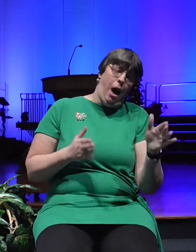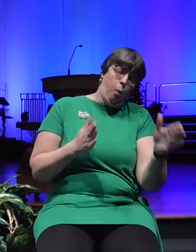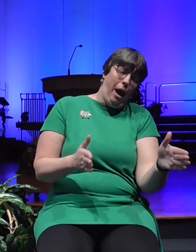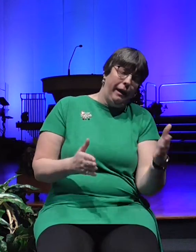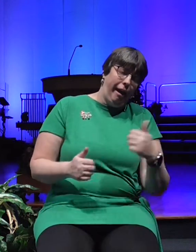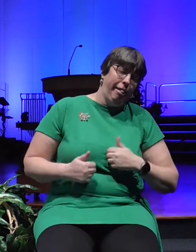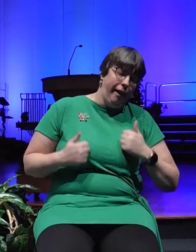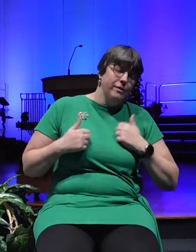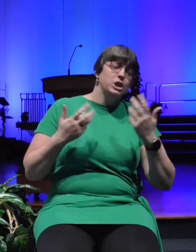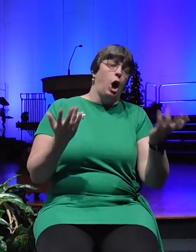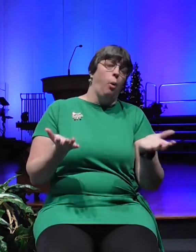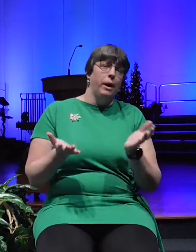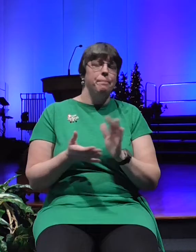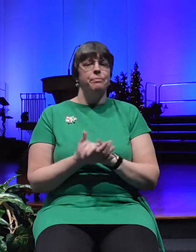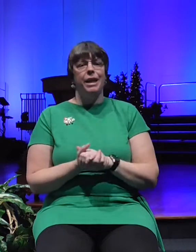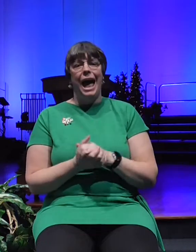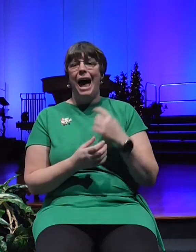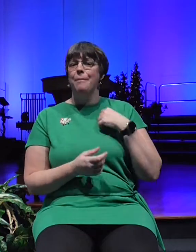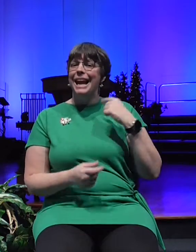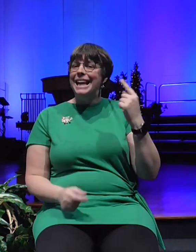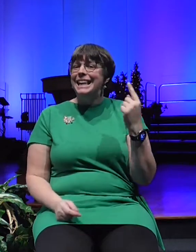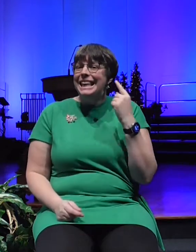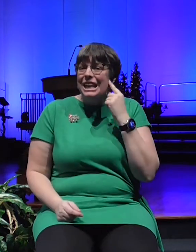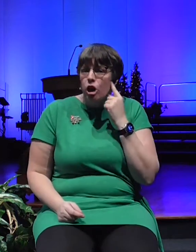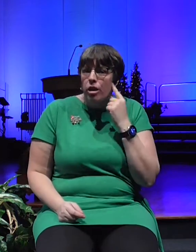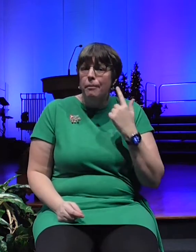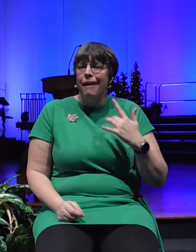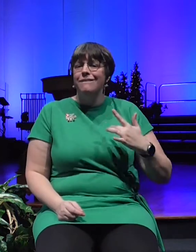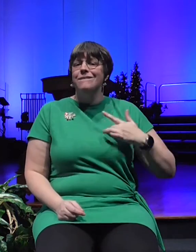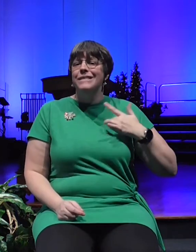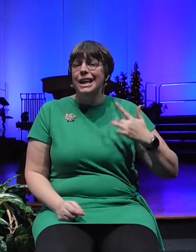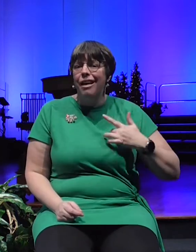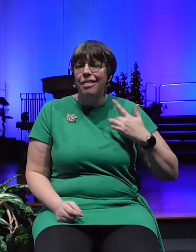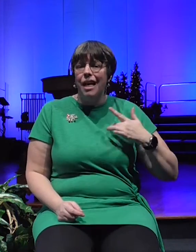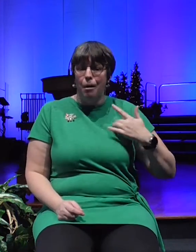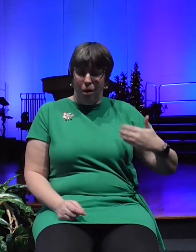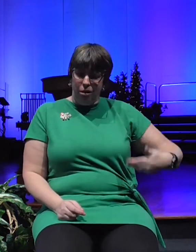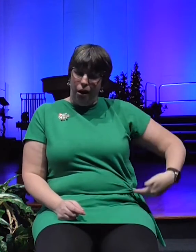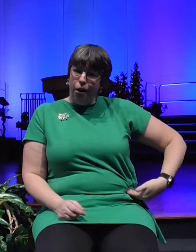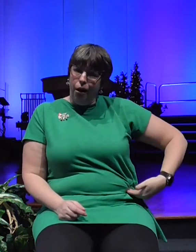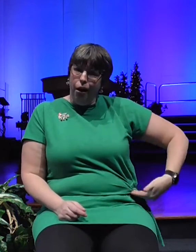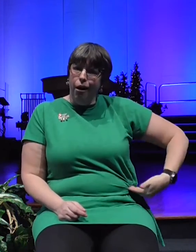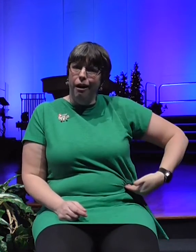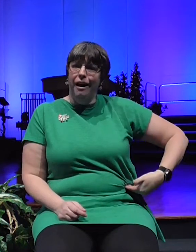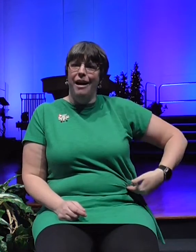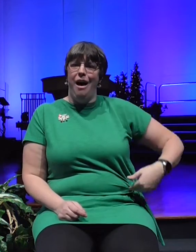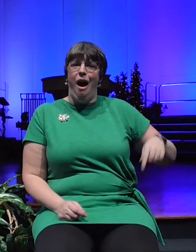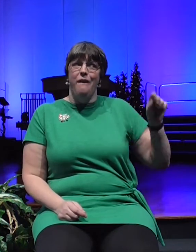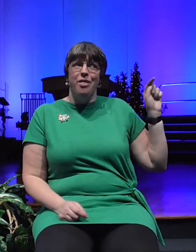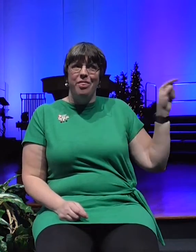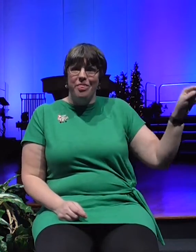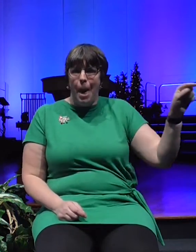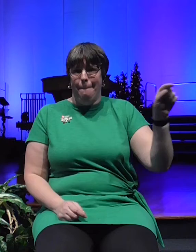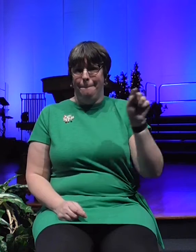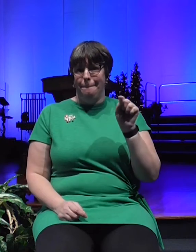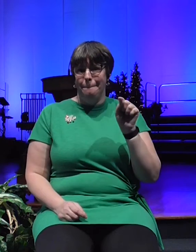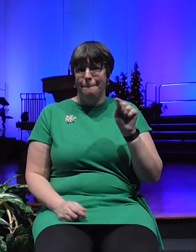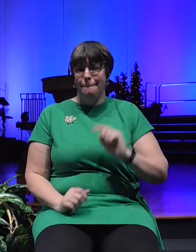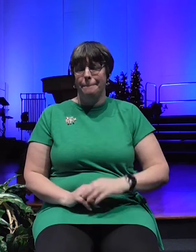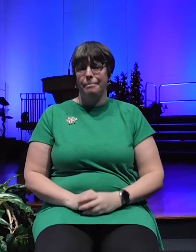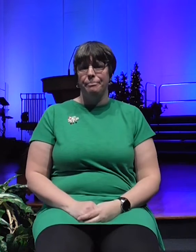too. But I can feel and sense the presence of those beings